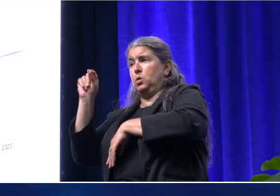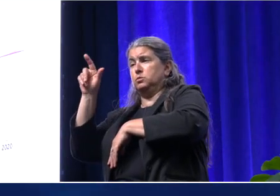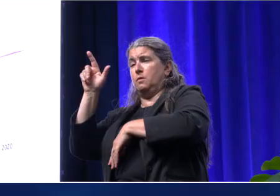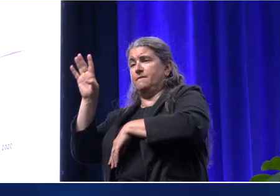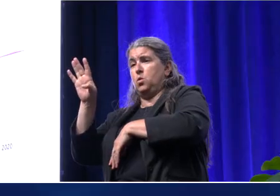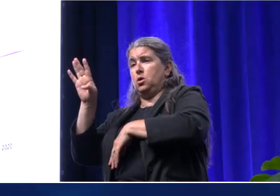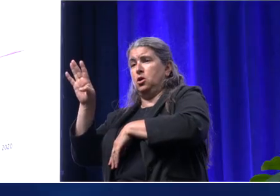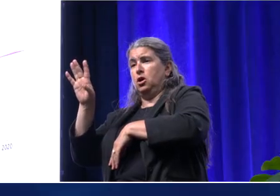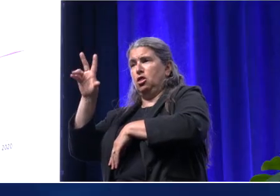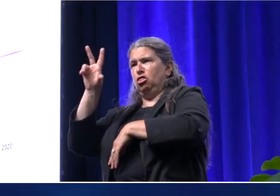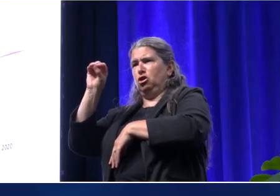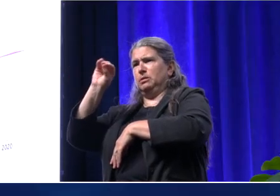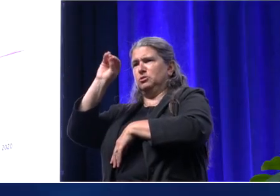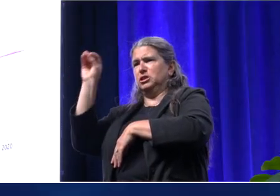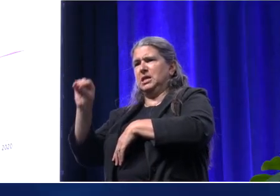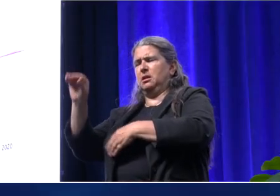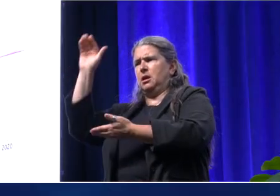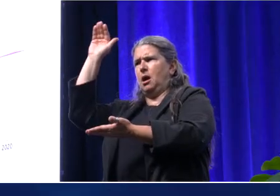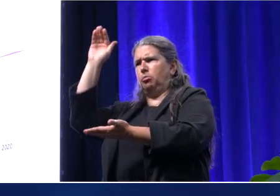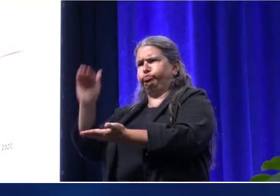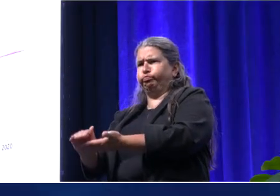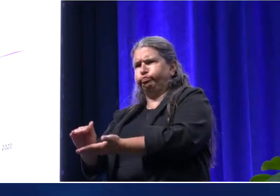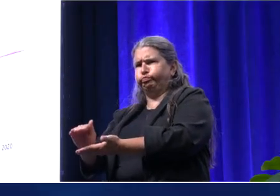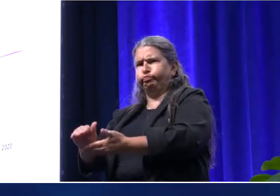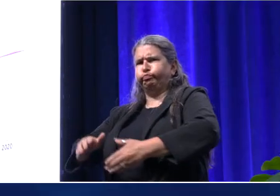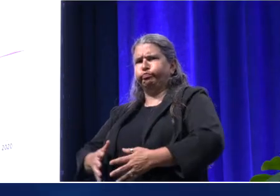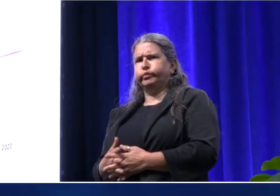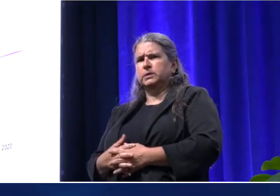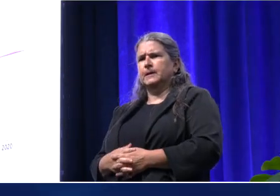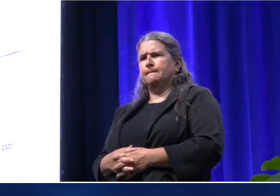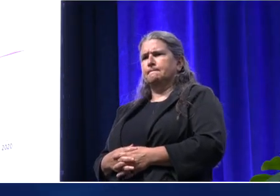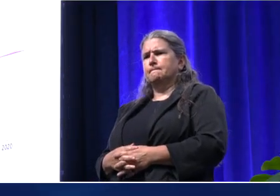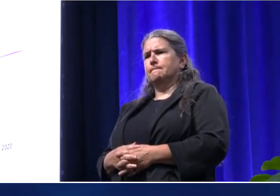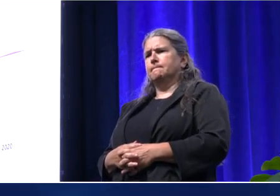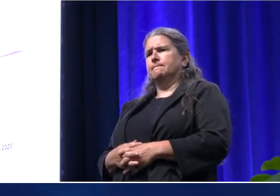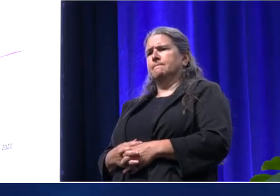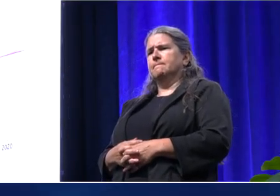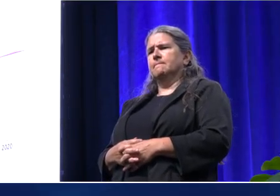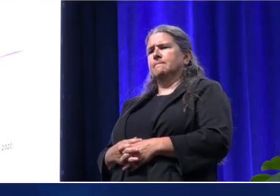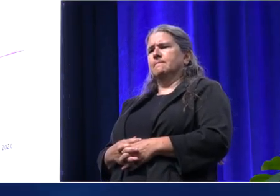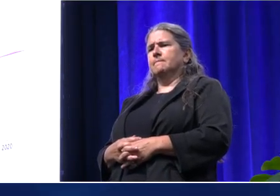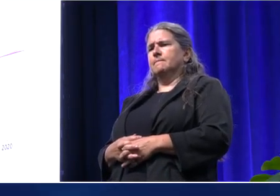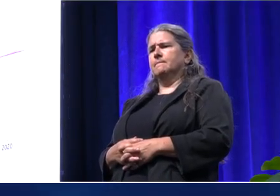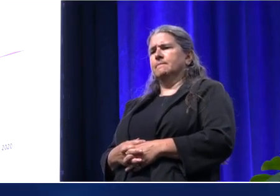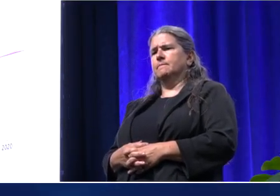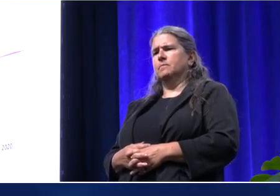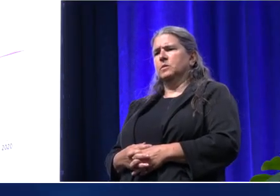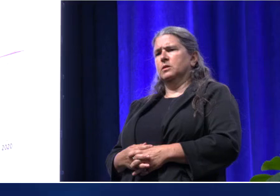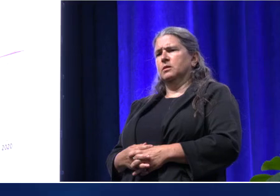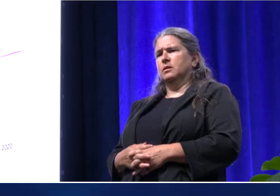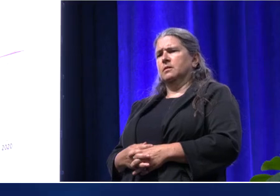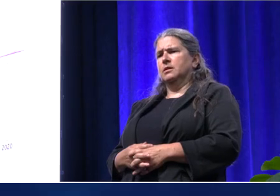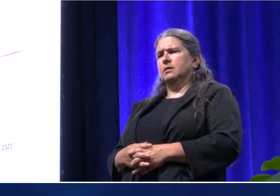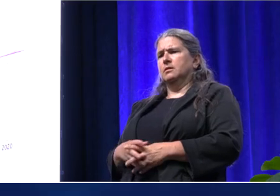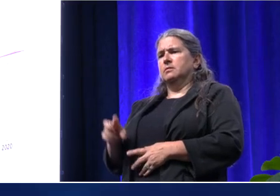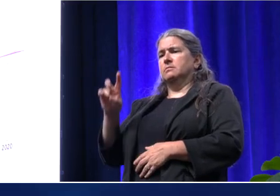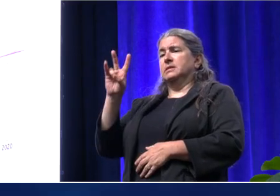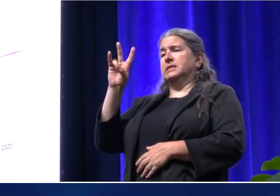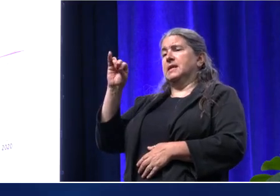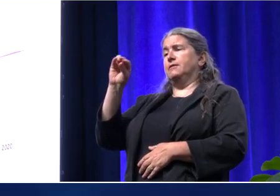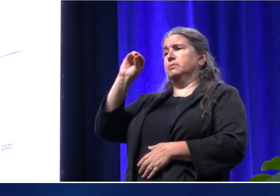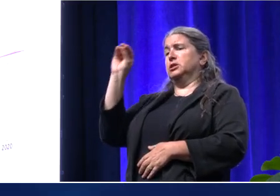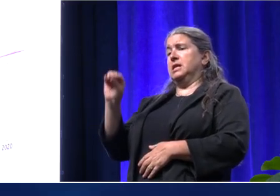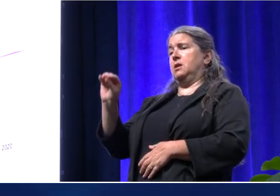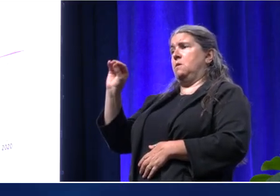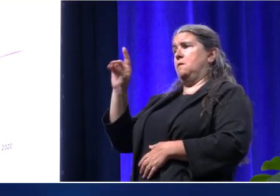overall decline, but this decline has affected, so 70% of overdose deaths are now